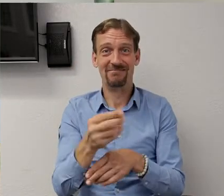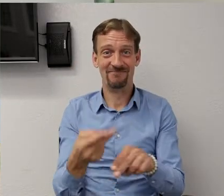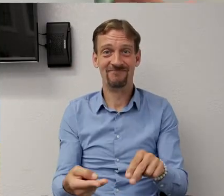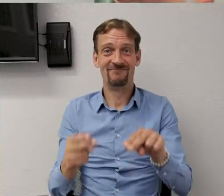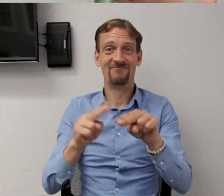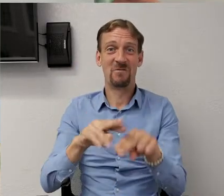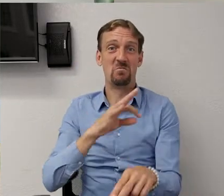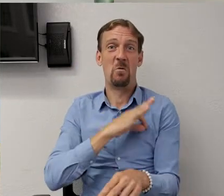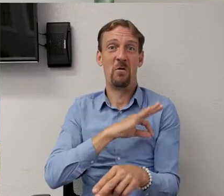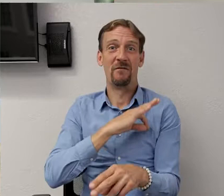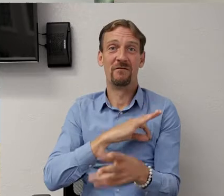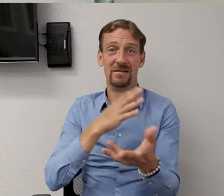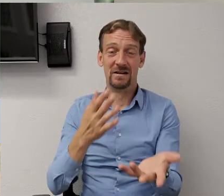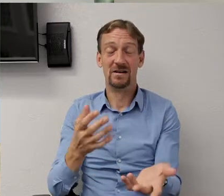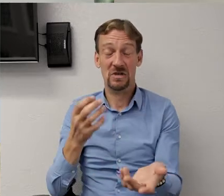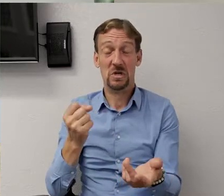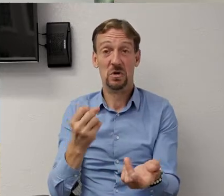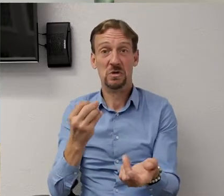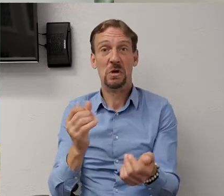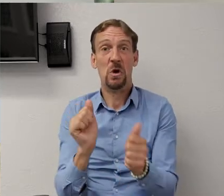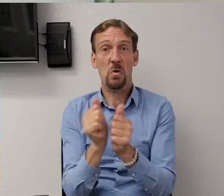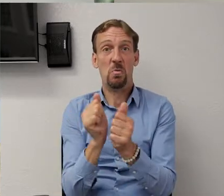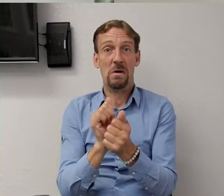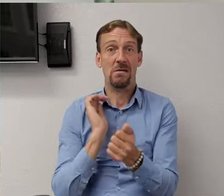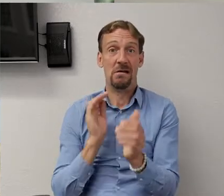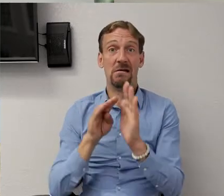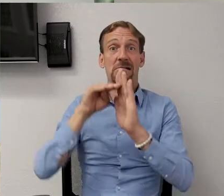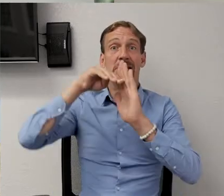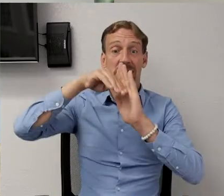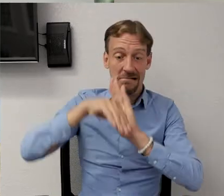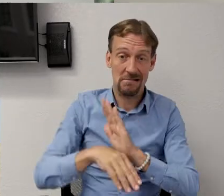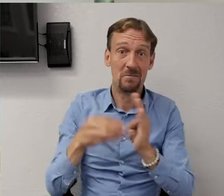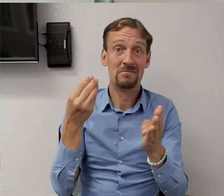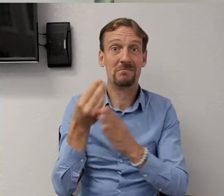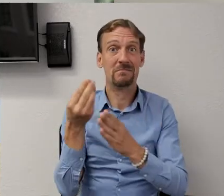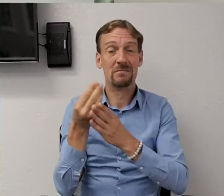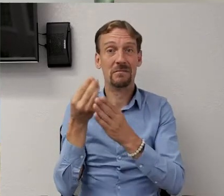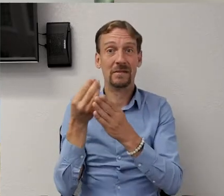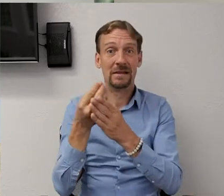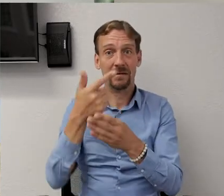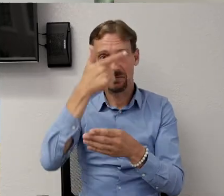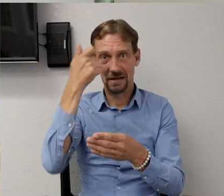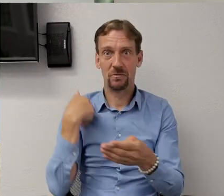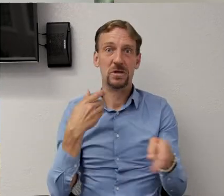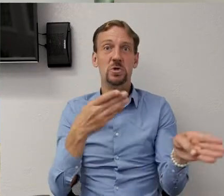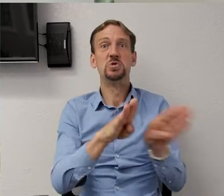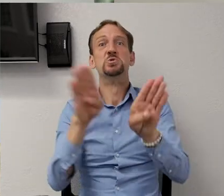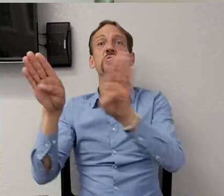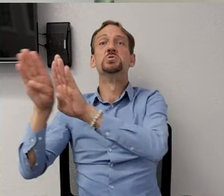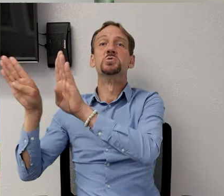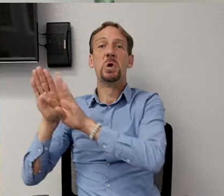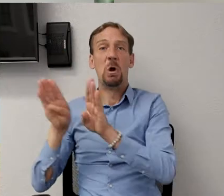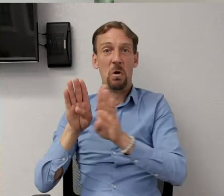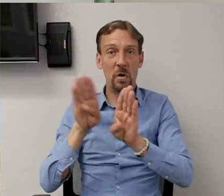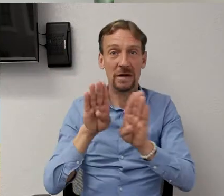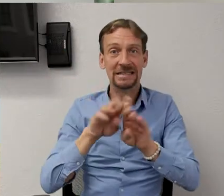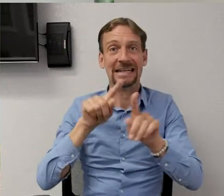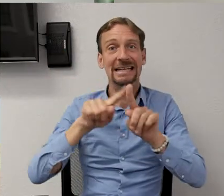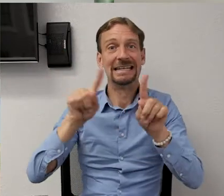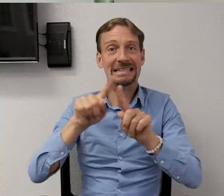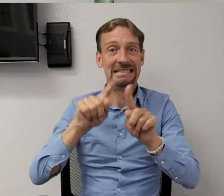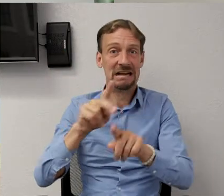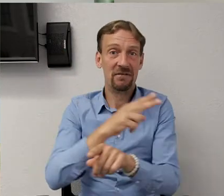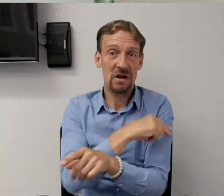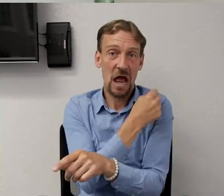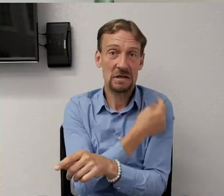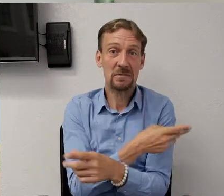So with our volumes plummeting from surgery, closing down so many of our inpatient, outpatient diagnostic